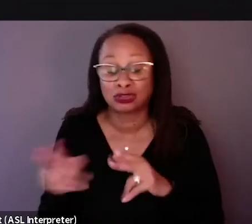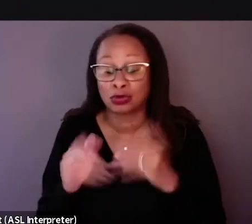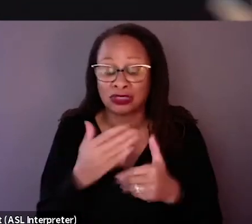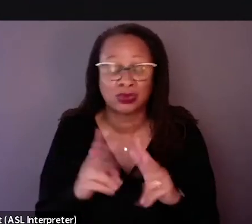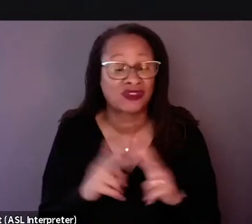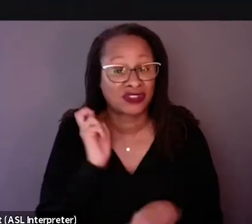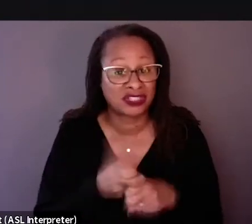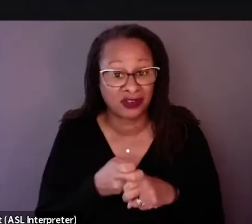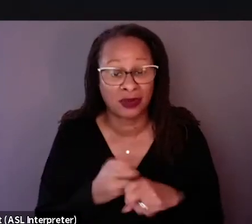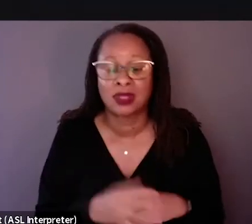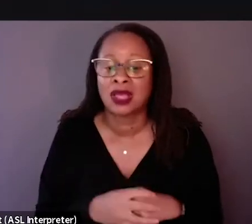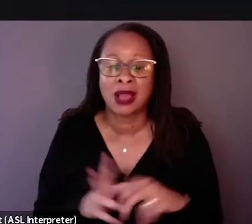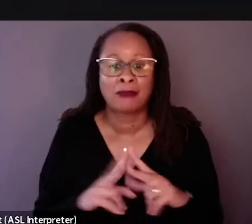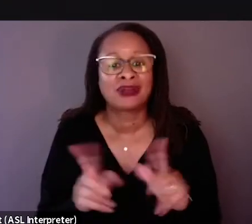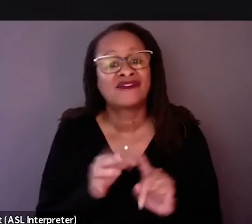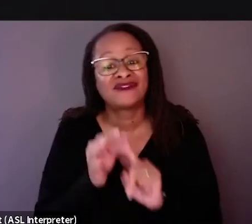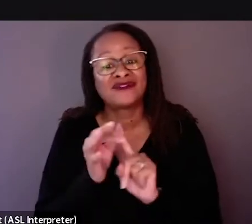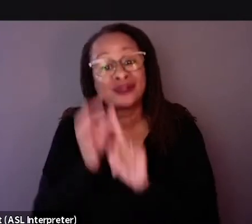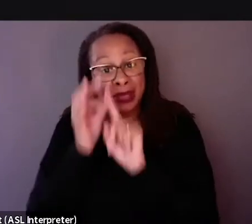difficult, but it was also really special.